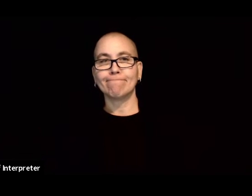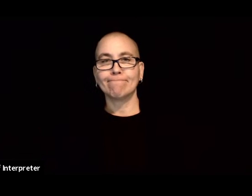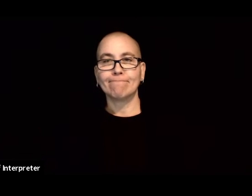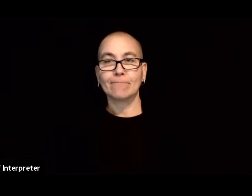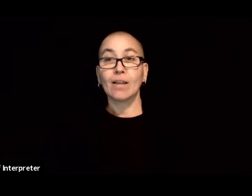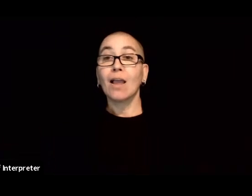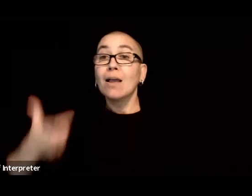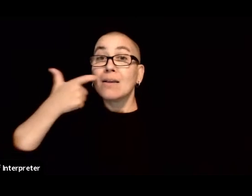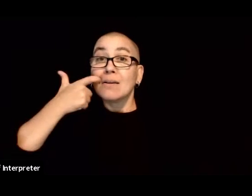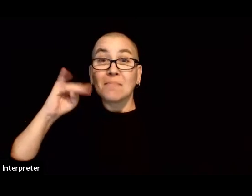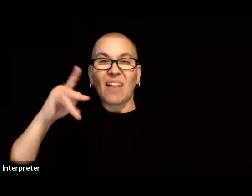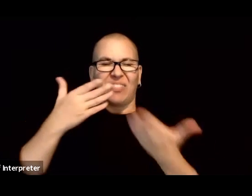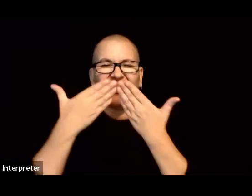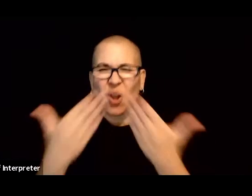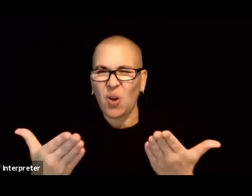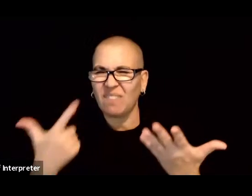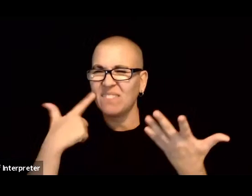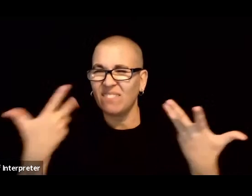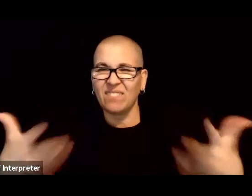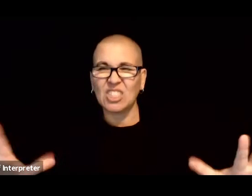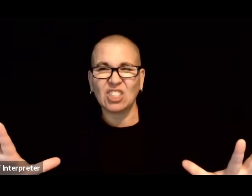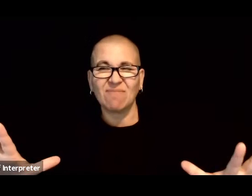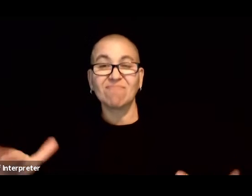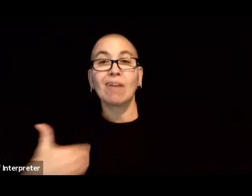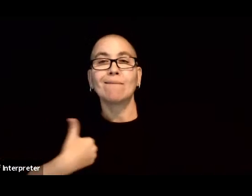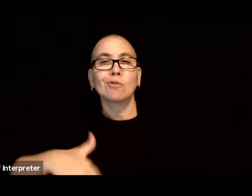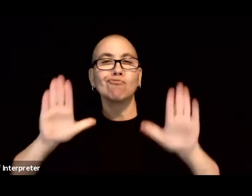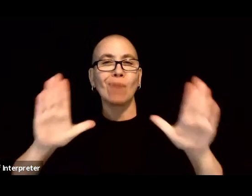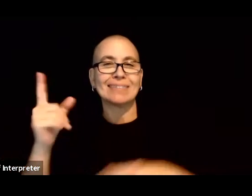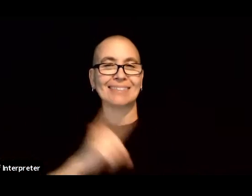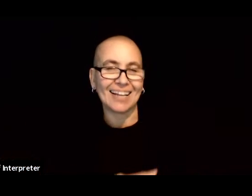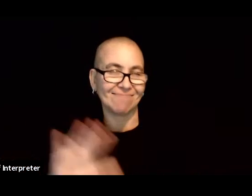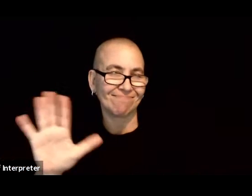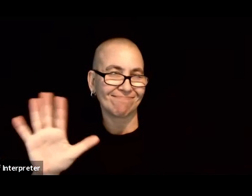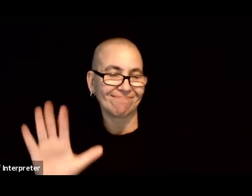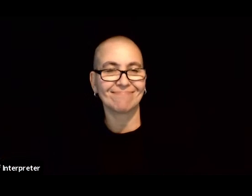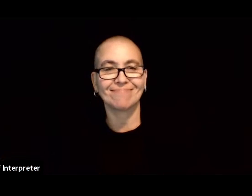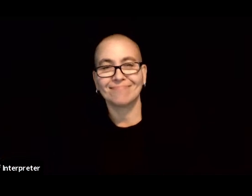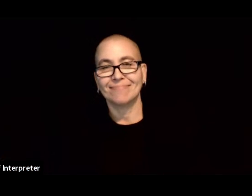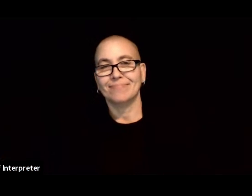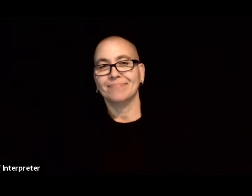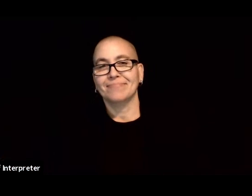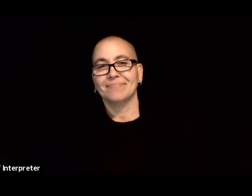That's the latest. You were just watching health officials talking about what they know and where we stand.